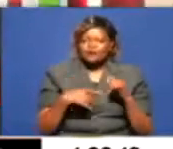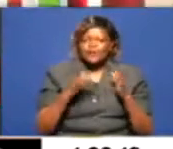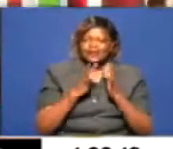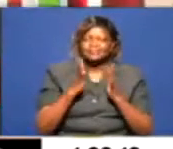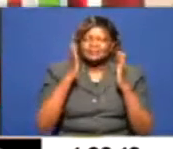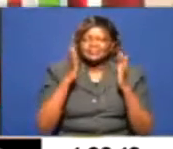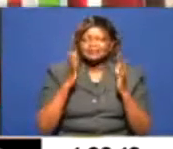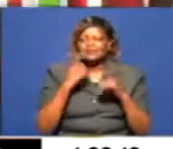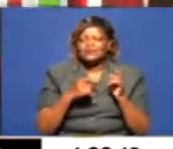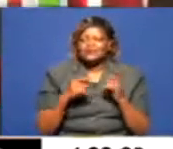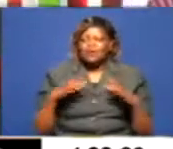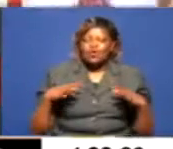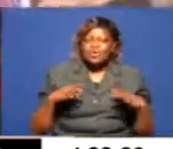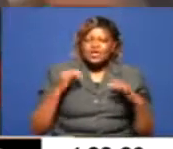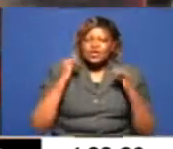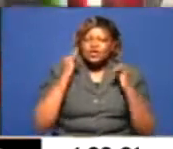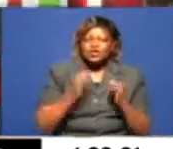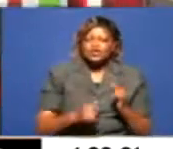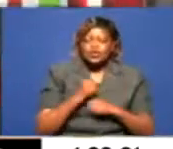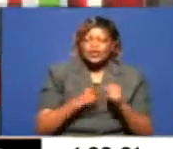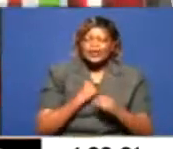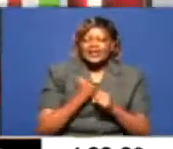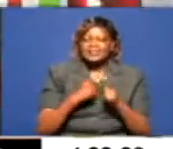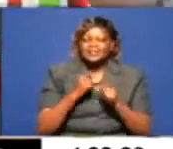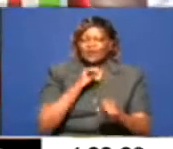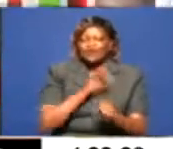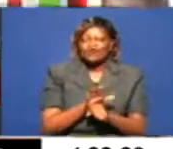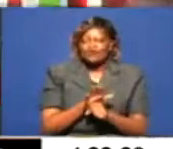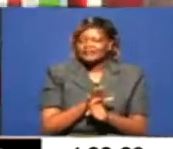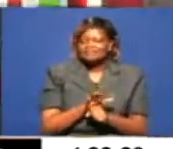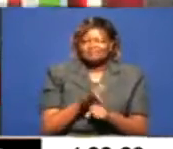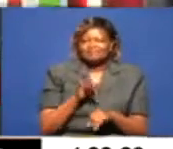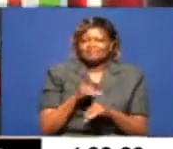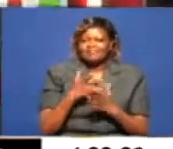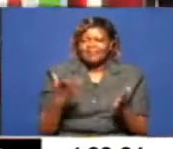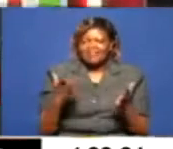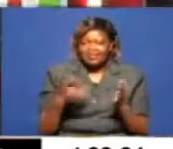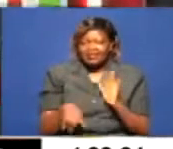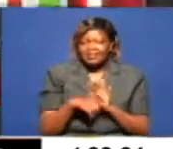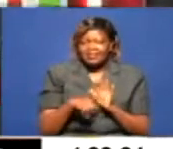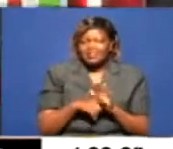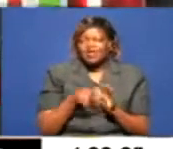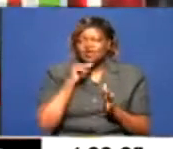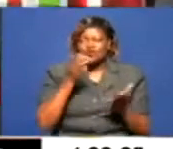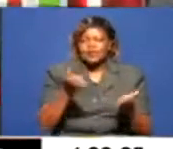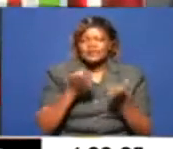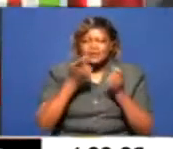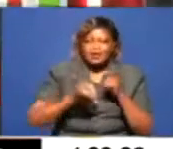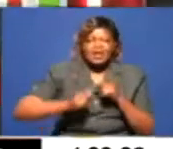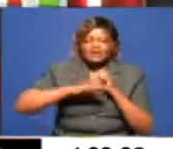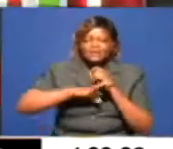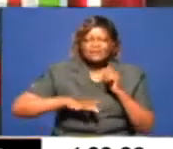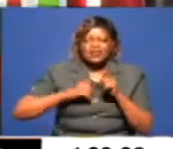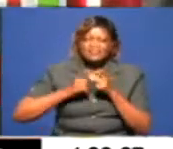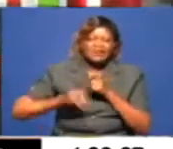Year, na hii nini ya COVID pia ilileta kila kitu ikakuwa standstill. So hakuna haja tuongeze bei ya kwamba ati fulani alipe